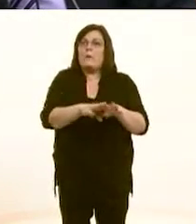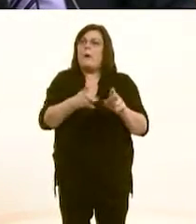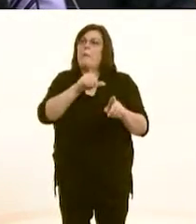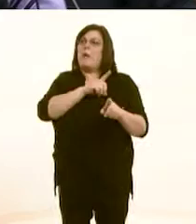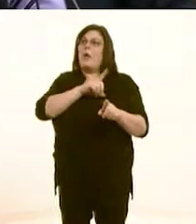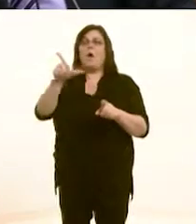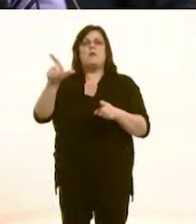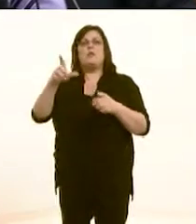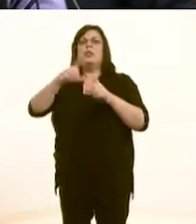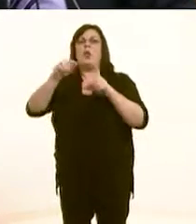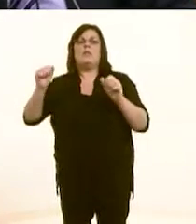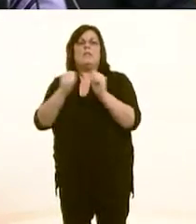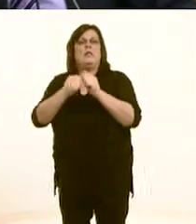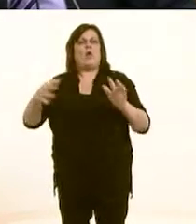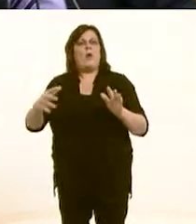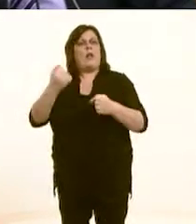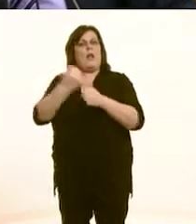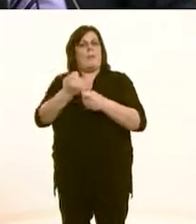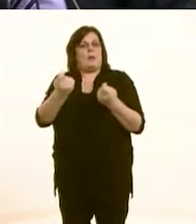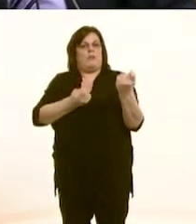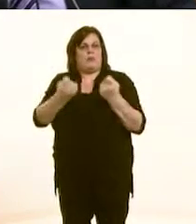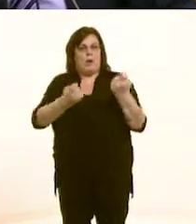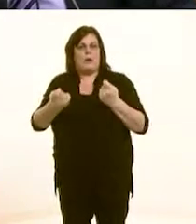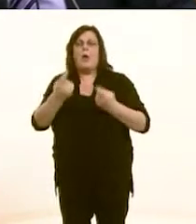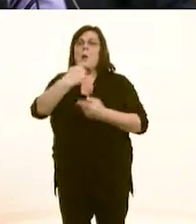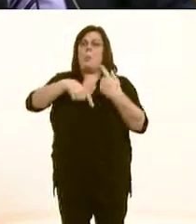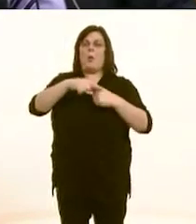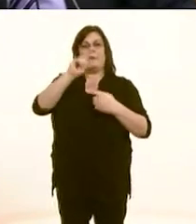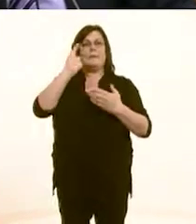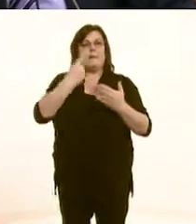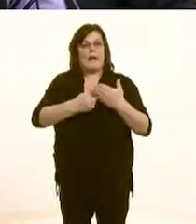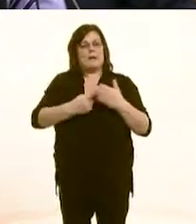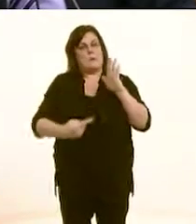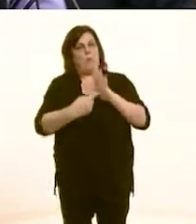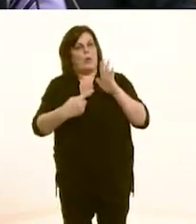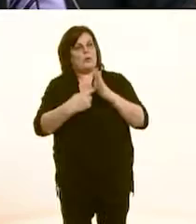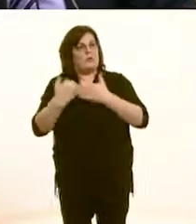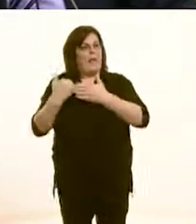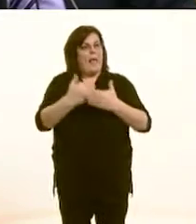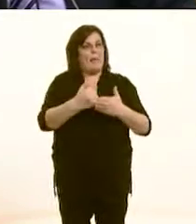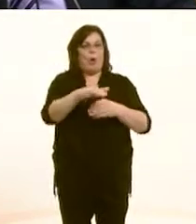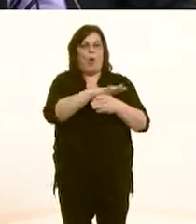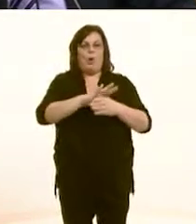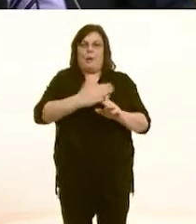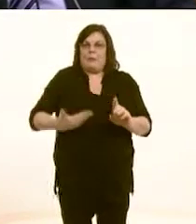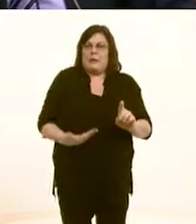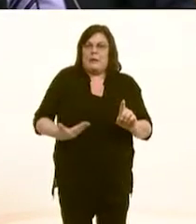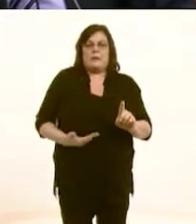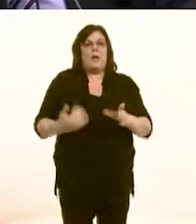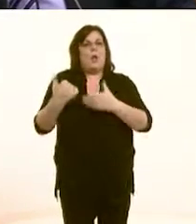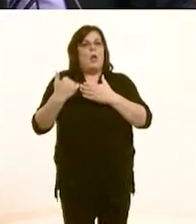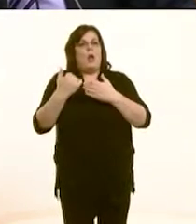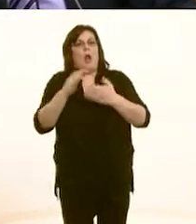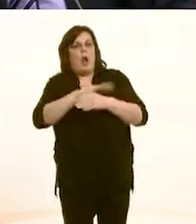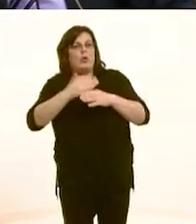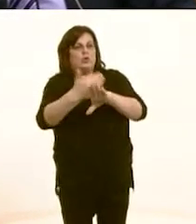they had with public ownership. We take the view that the airport's an economic driver. We're seeing more passengers, more people employed there, and it